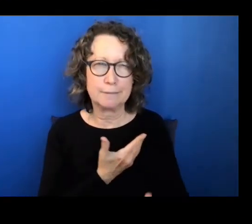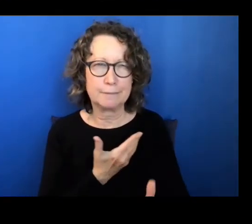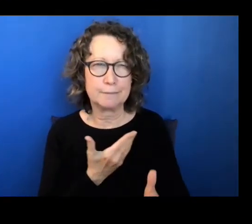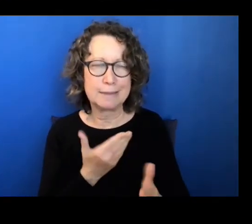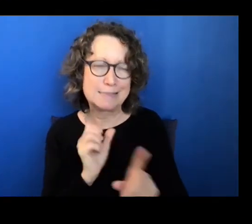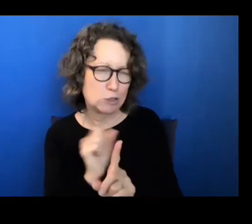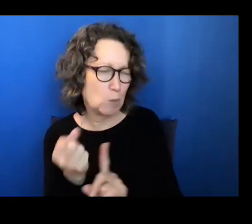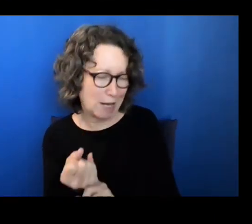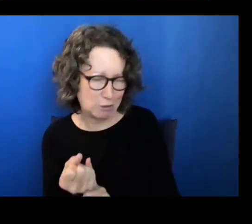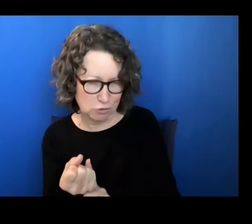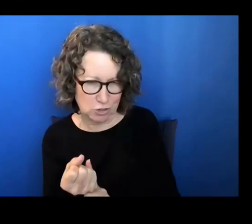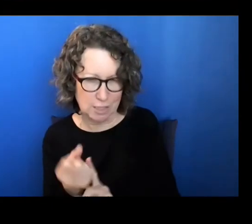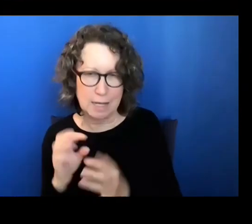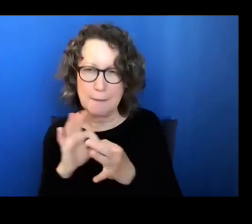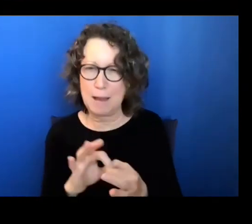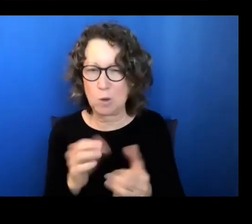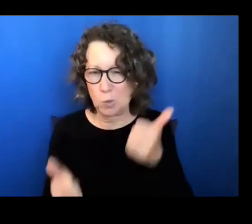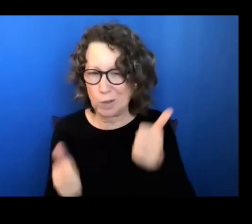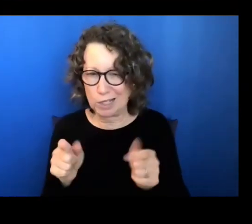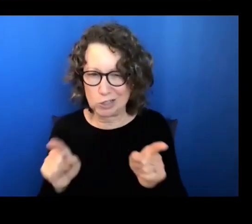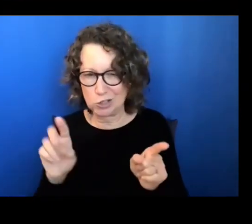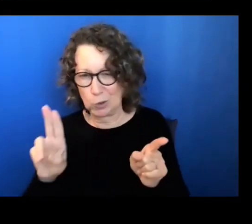our situation with regard to the variants.